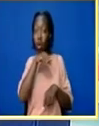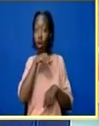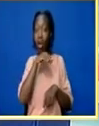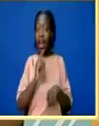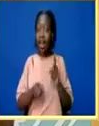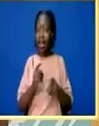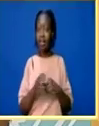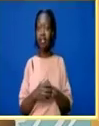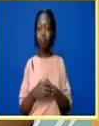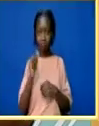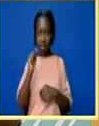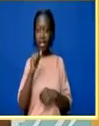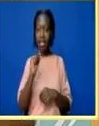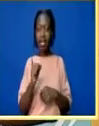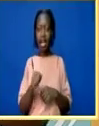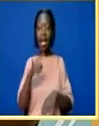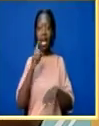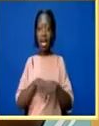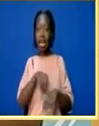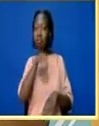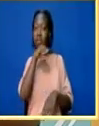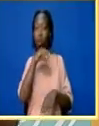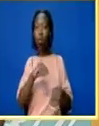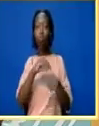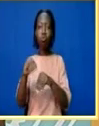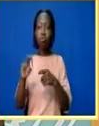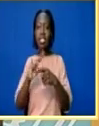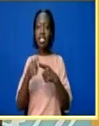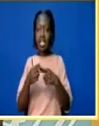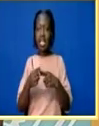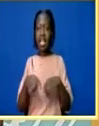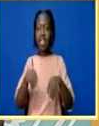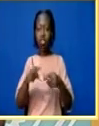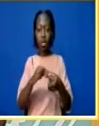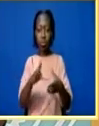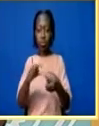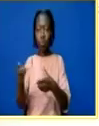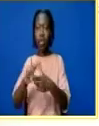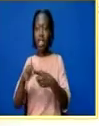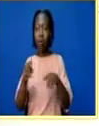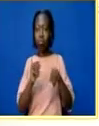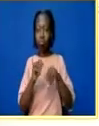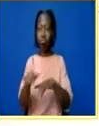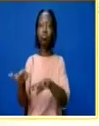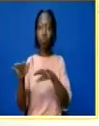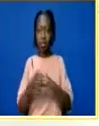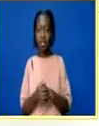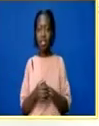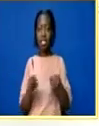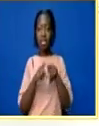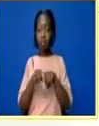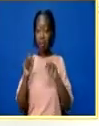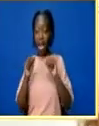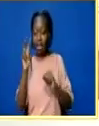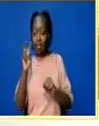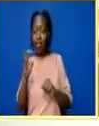do? It creates patterns on the ground that lift the soil from the ground. Very good. Yes. You usually find its paws, once it hits the ground.